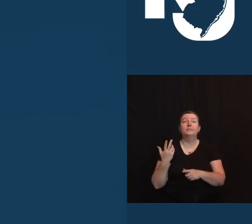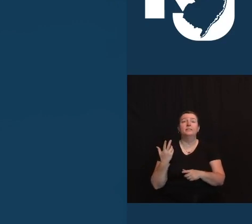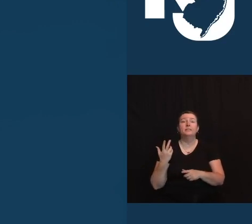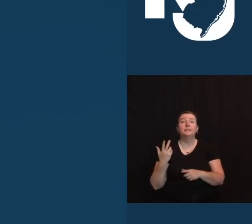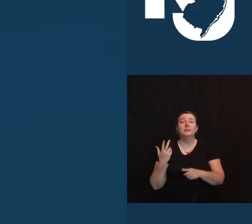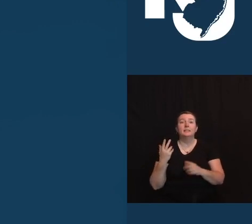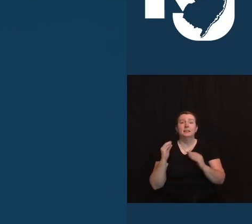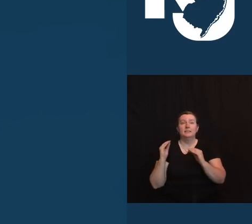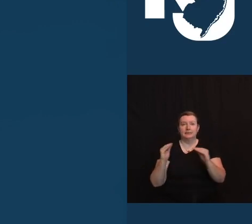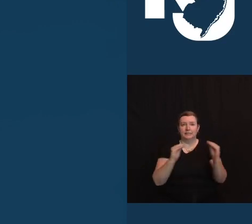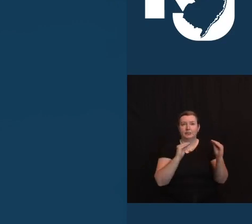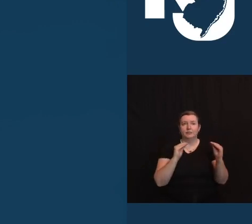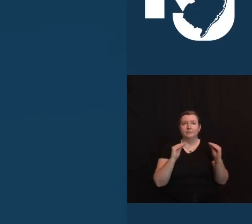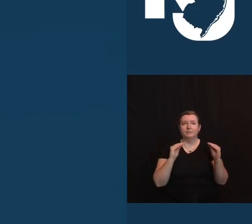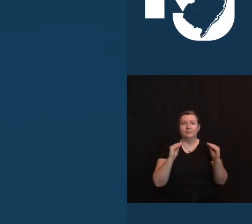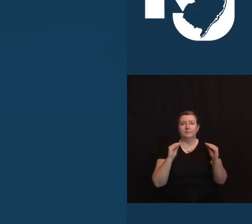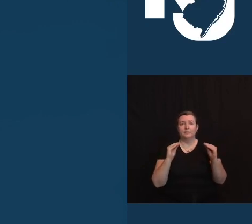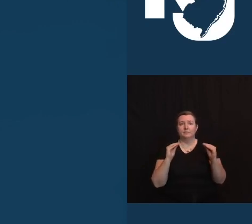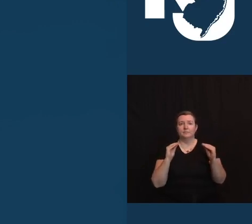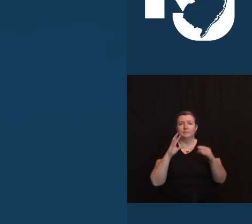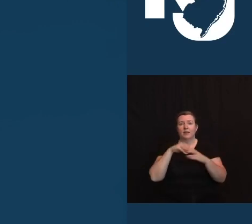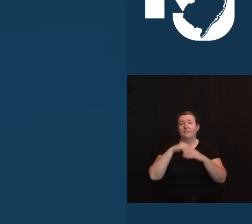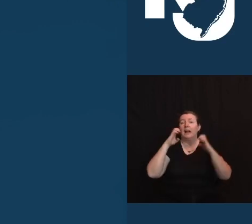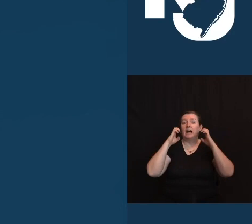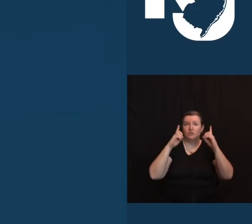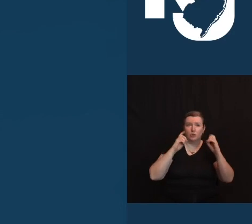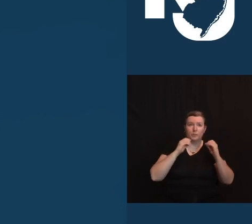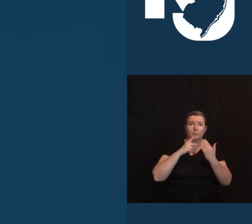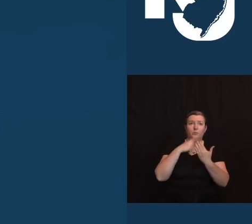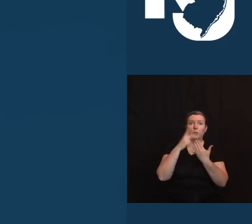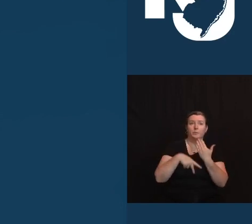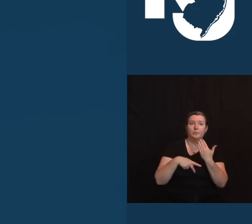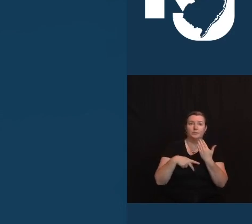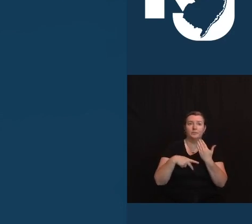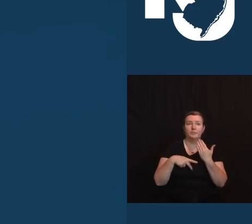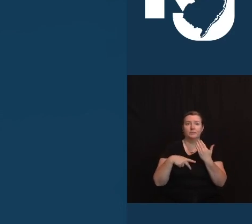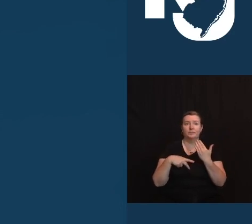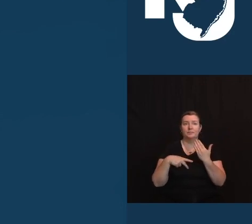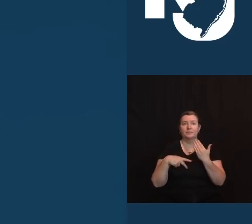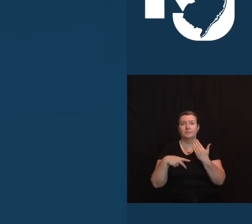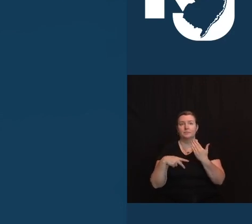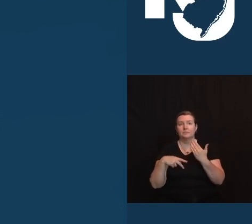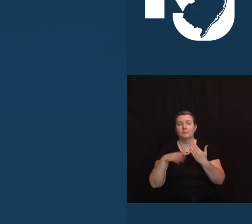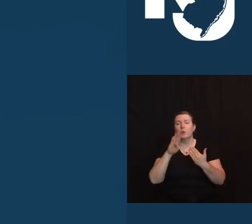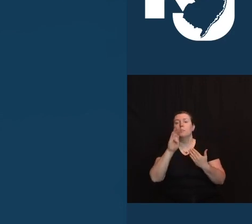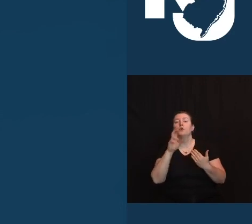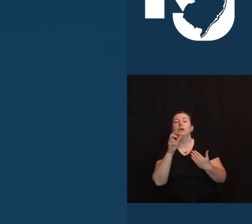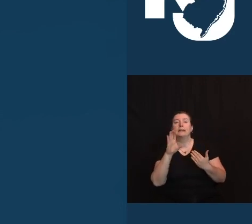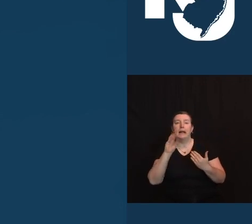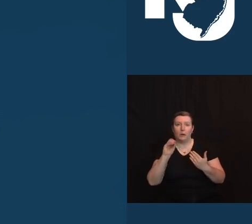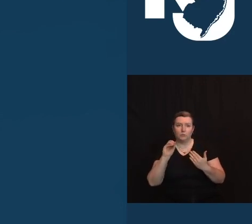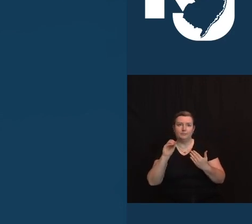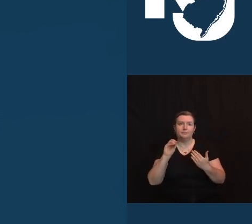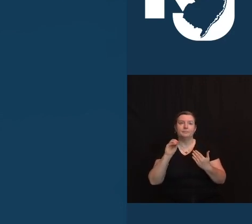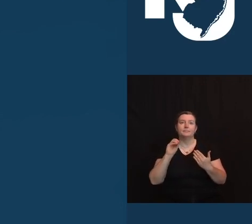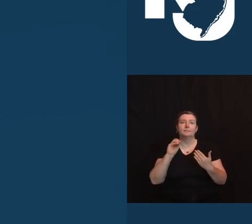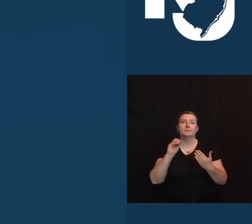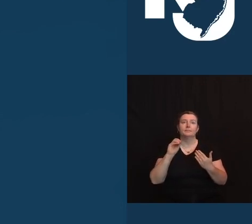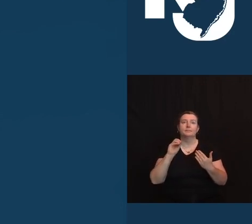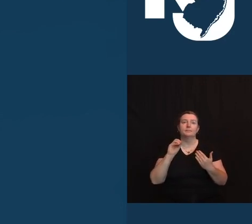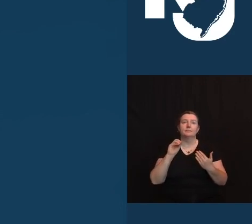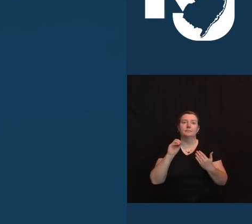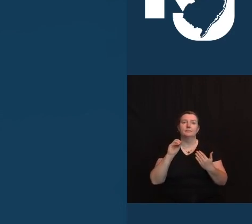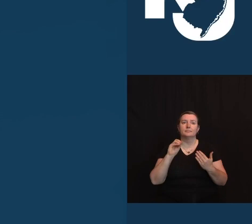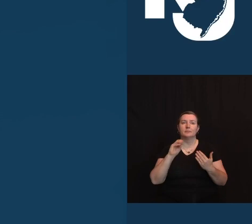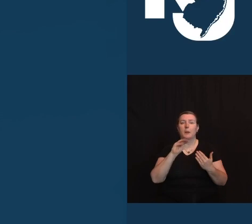led educational programs at both the Bergen County and Metro West Jewish federations. She was the